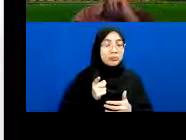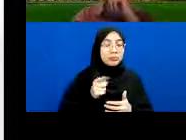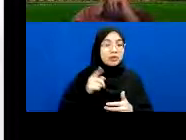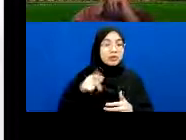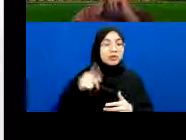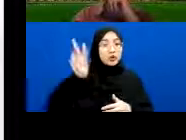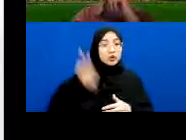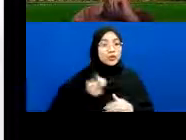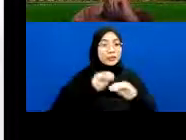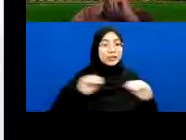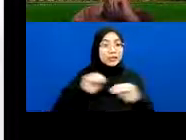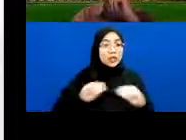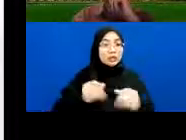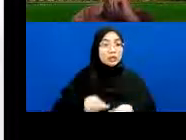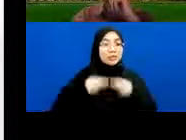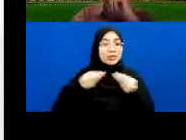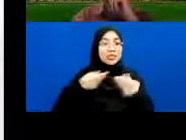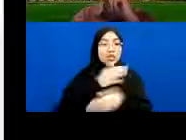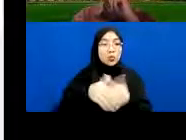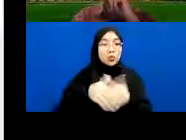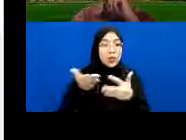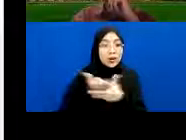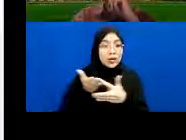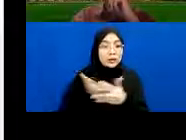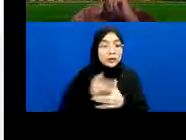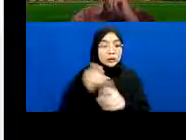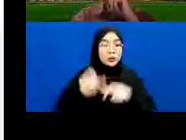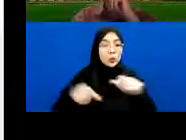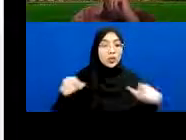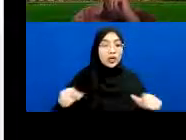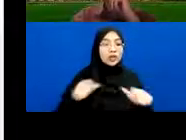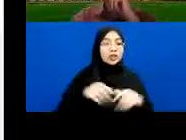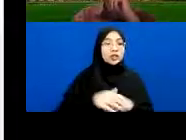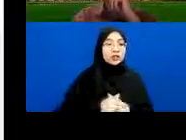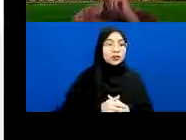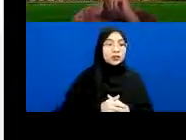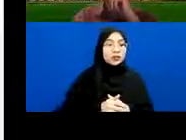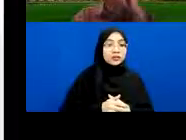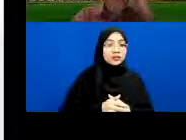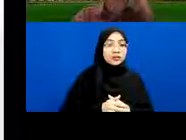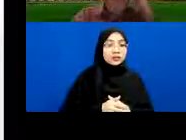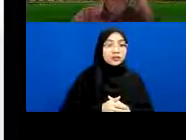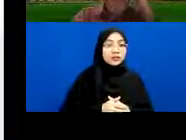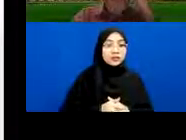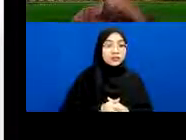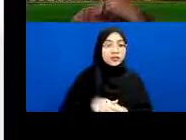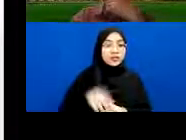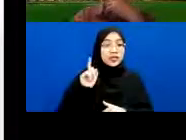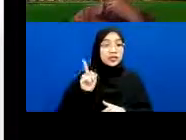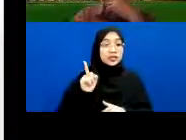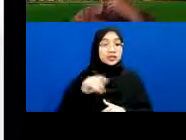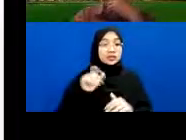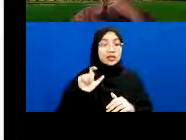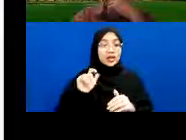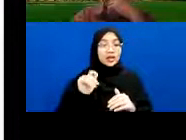their self-confidence and potentials, as well as to help them cope with their disabilities. The next slide will be presented